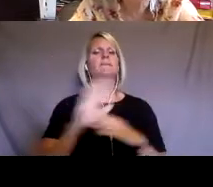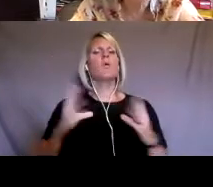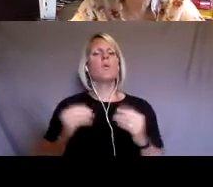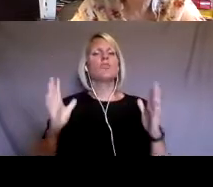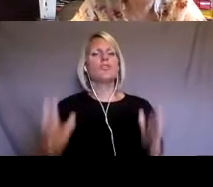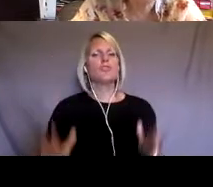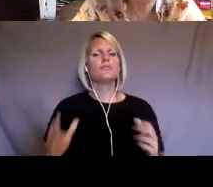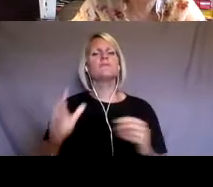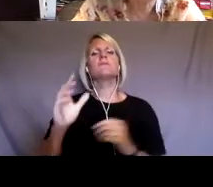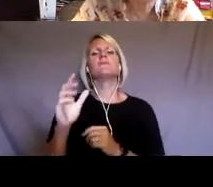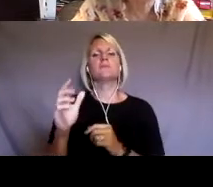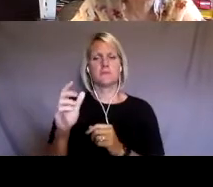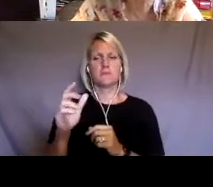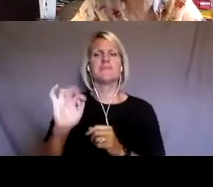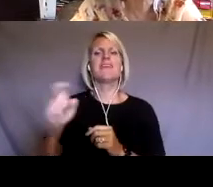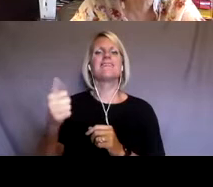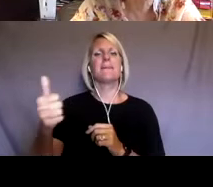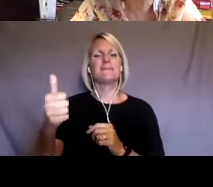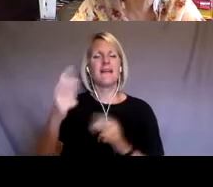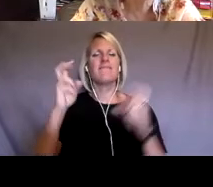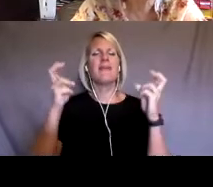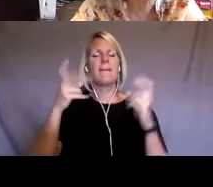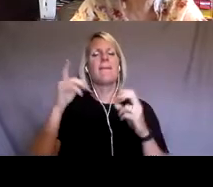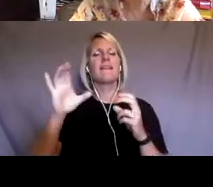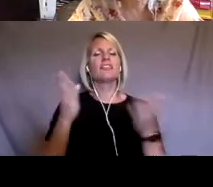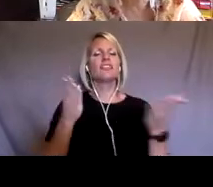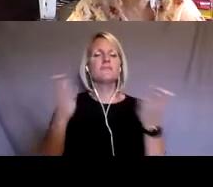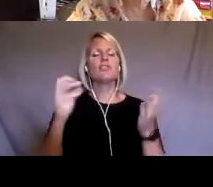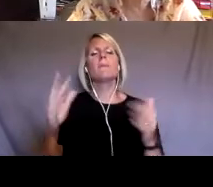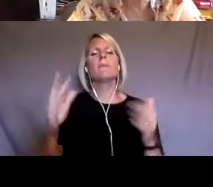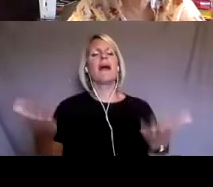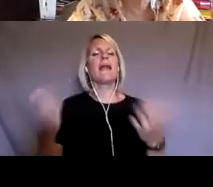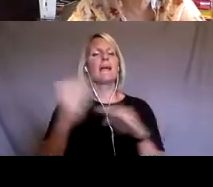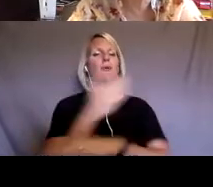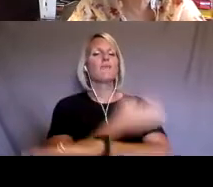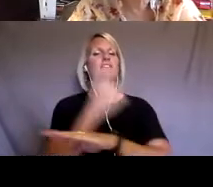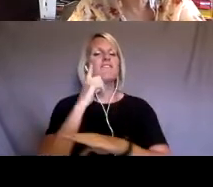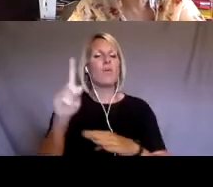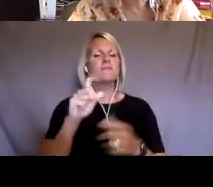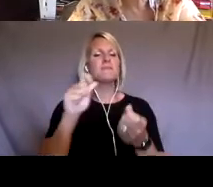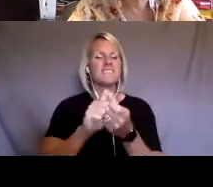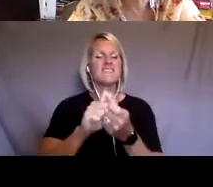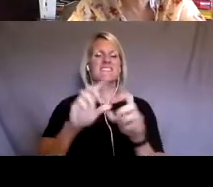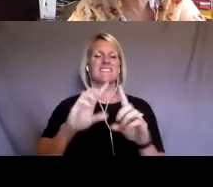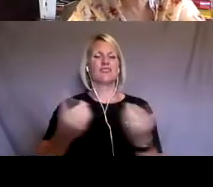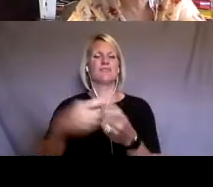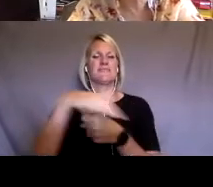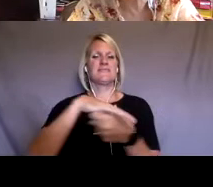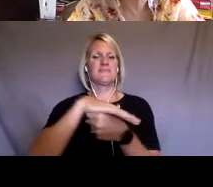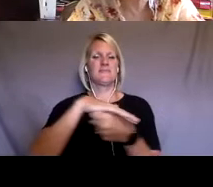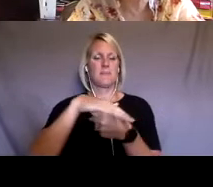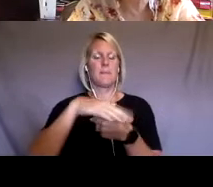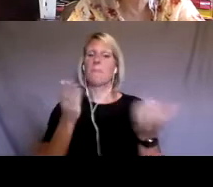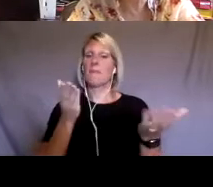augment public services or provide improvements for a designated district. Services offered